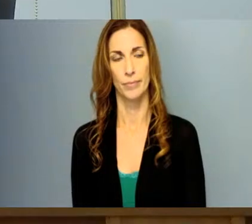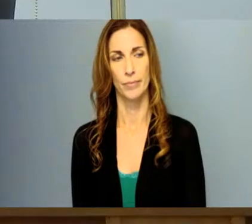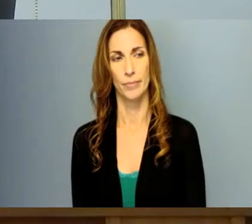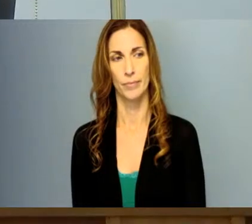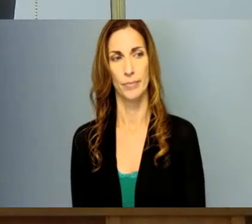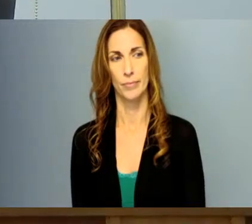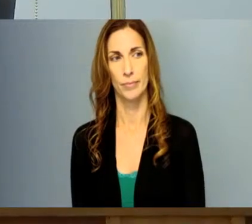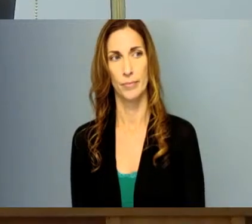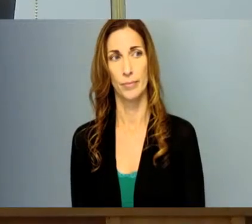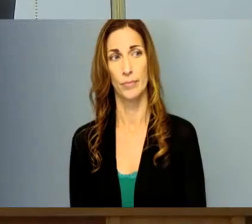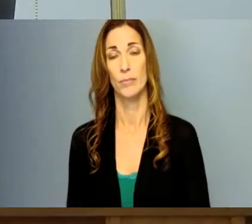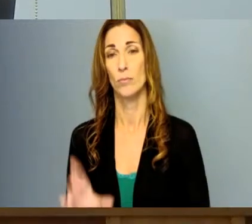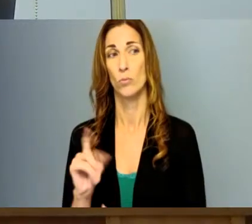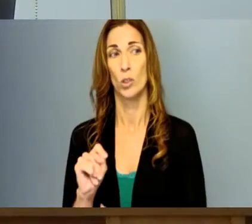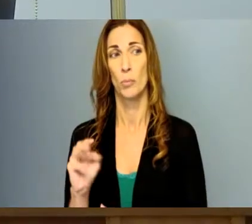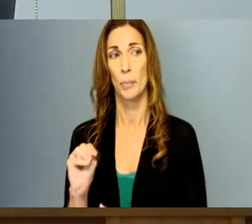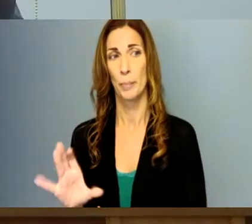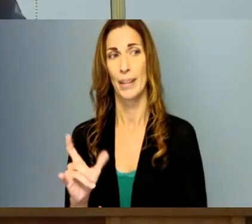Robert McLean.